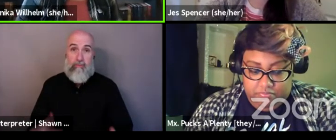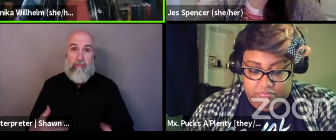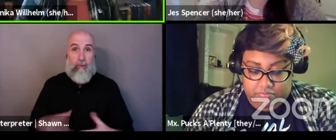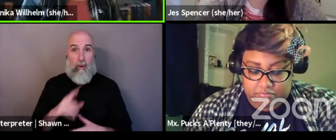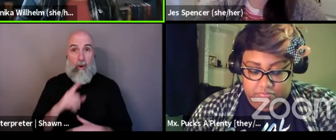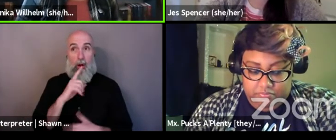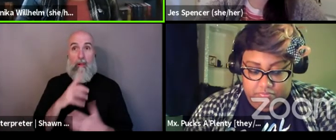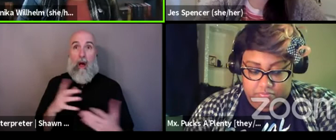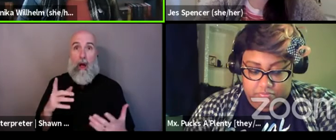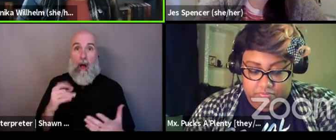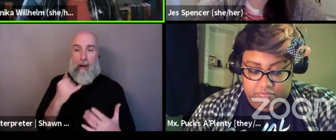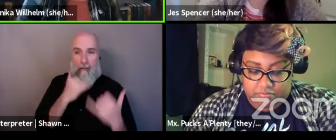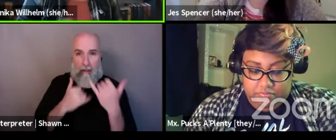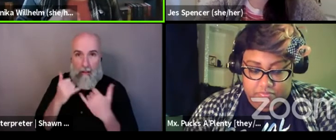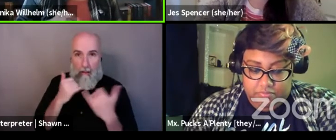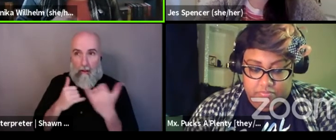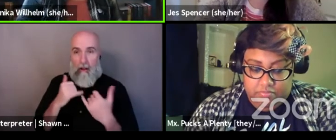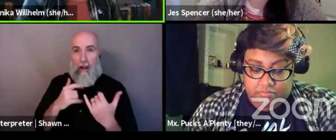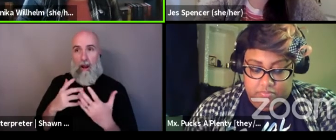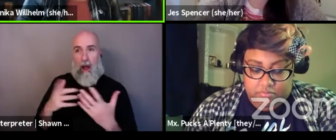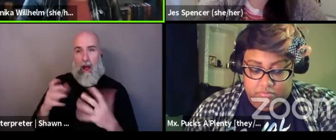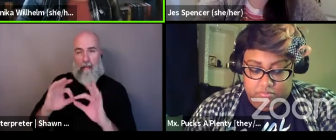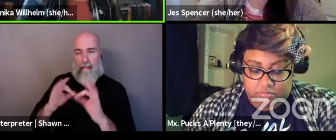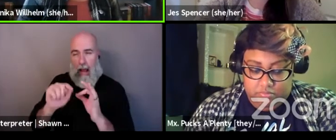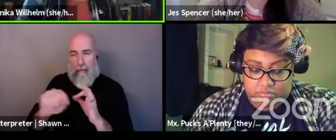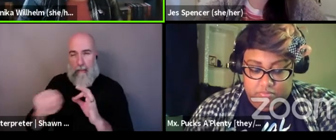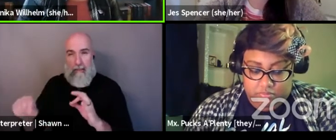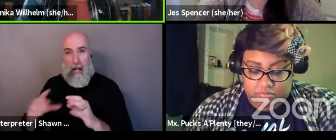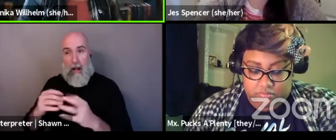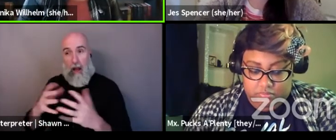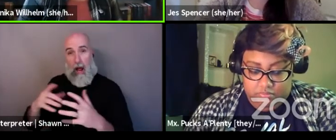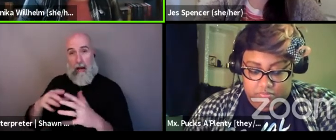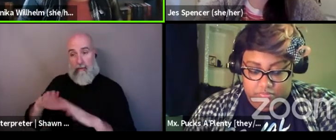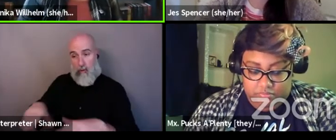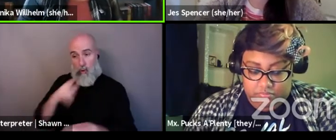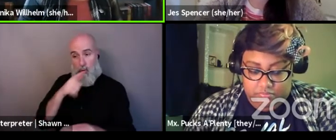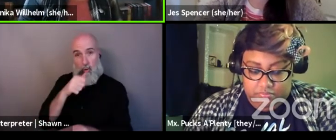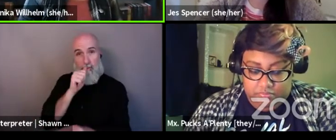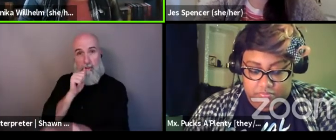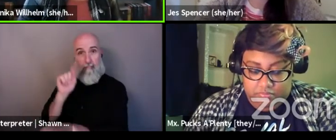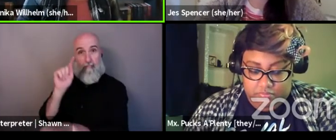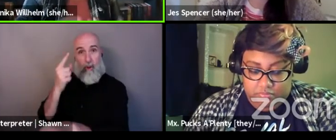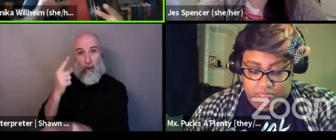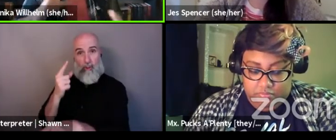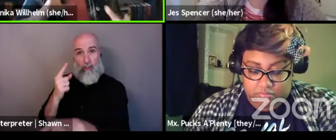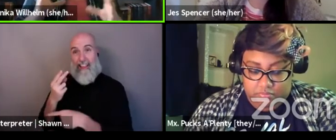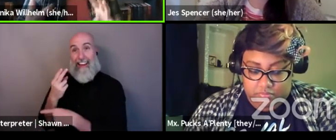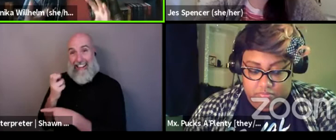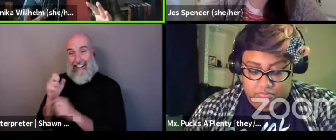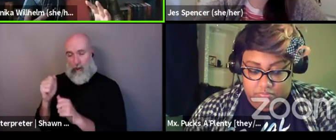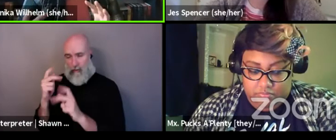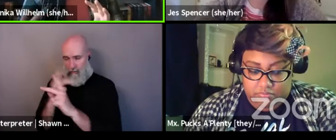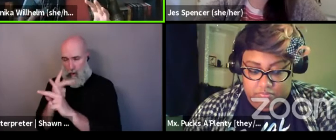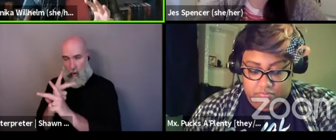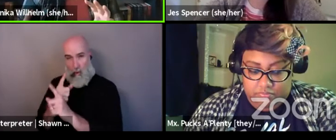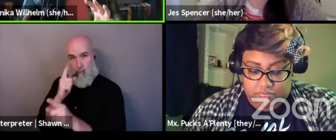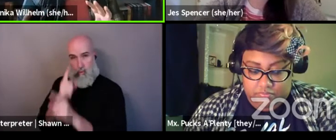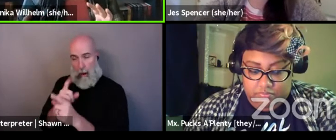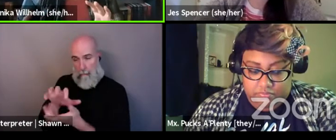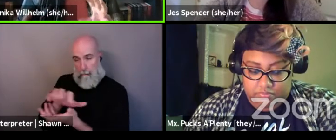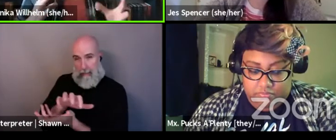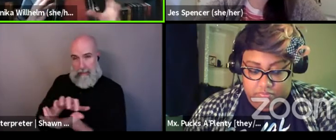trial and error, a lot of families and a lot of children who had to suffer first before he could figure out the right mix